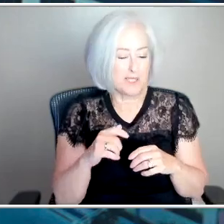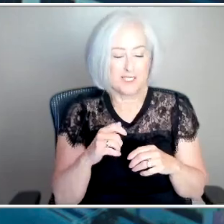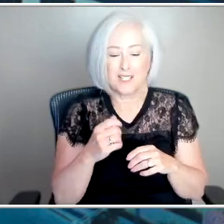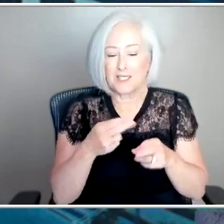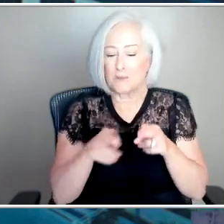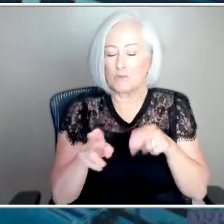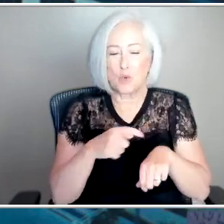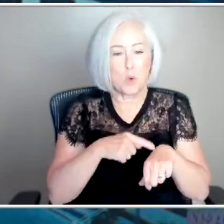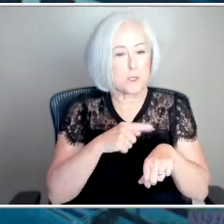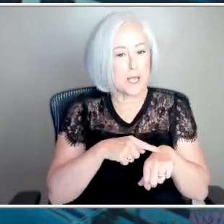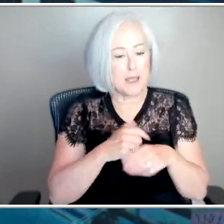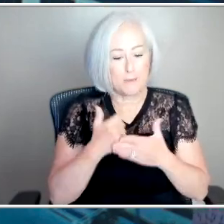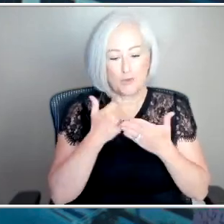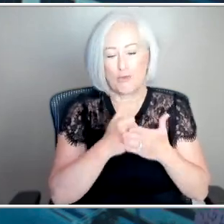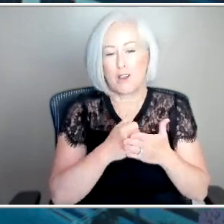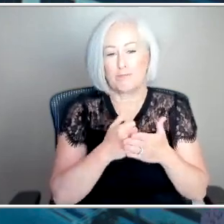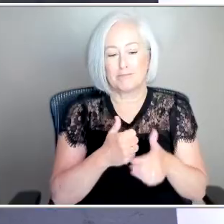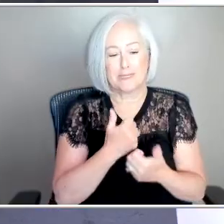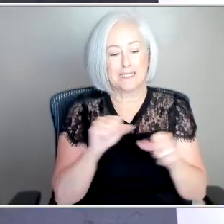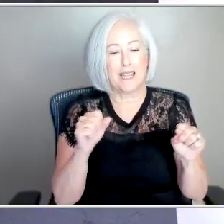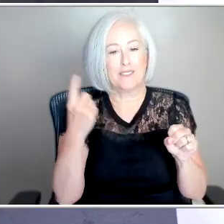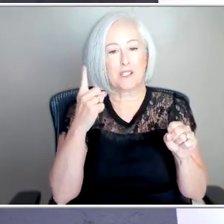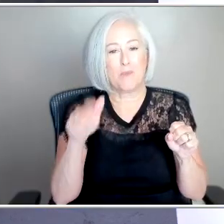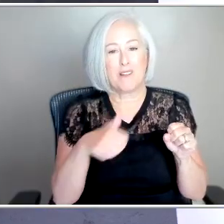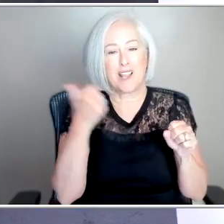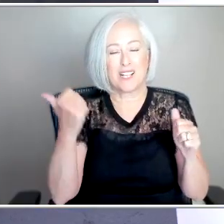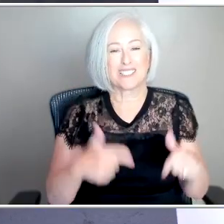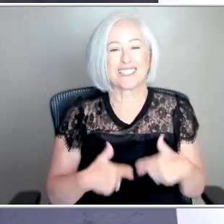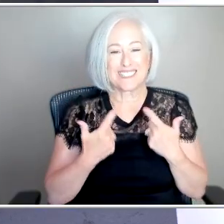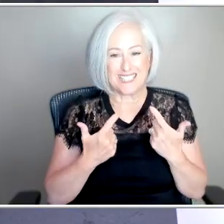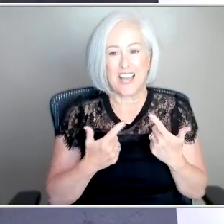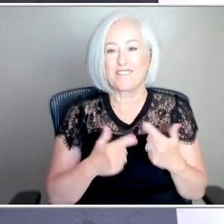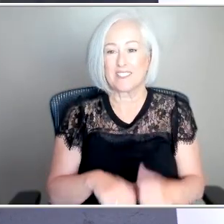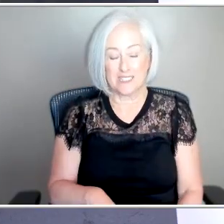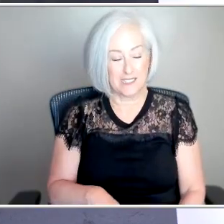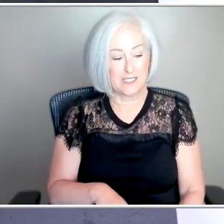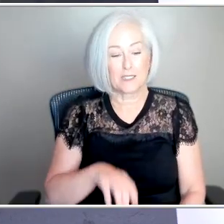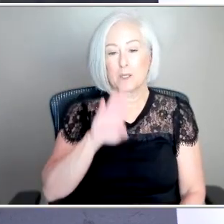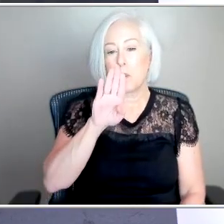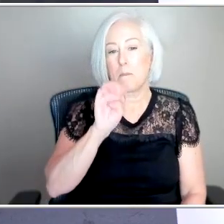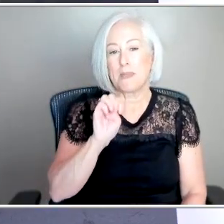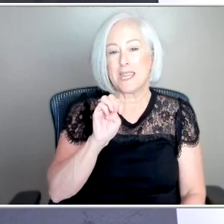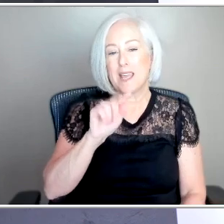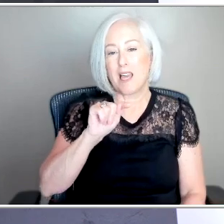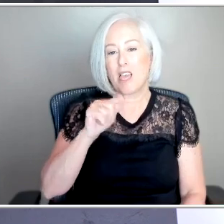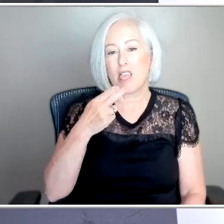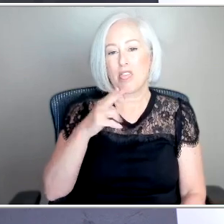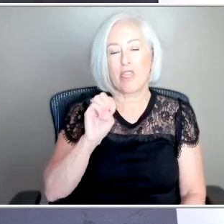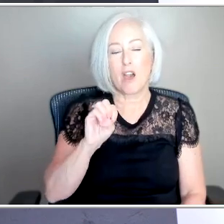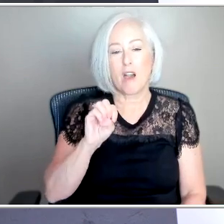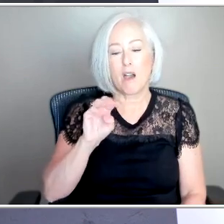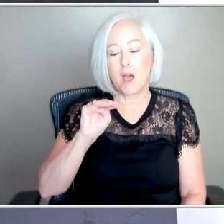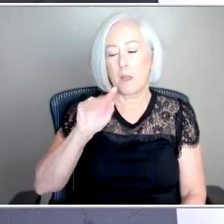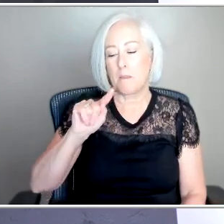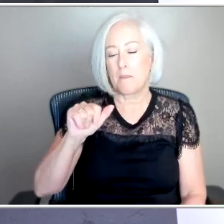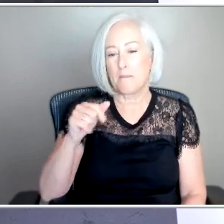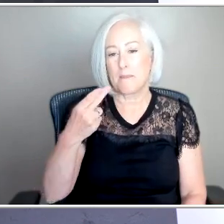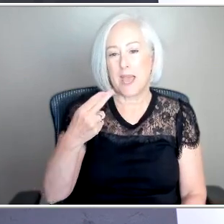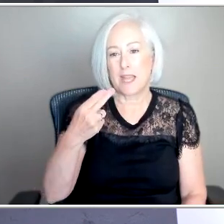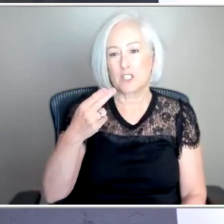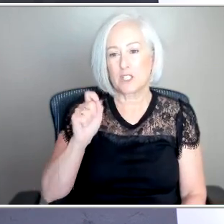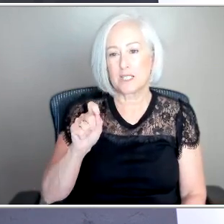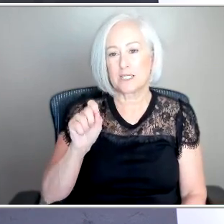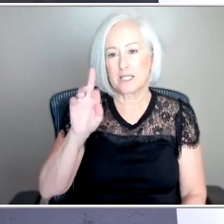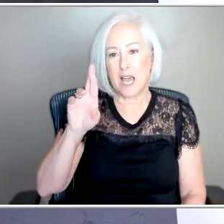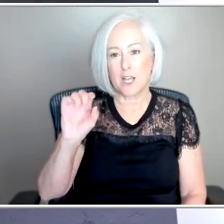and continue to have a life. And all you have to do is go to bethematch.org. Yes. They'll send you a packet, you swab it, you put it in the envelope, you send it back, and you're